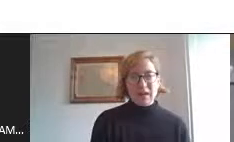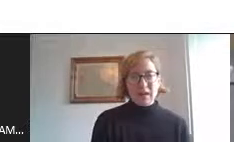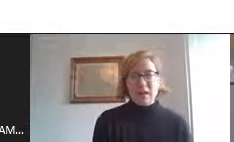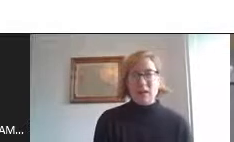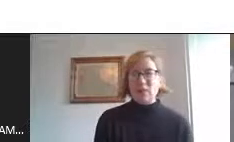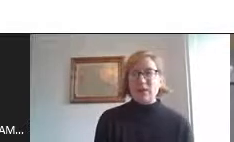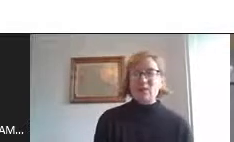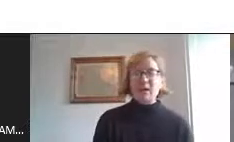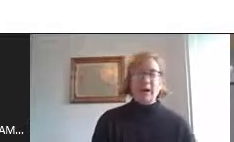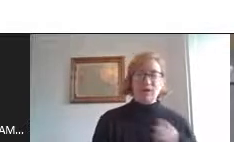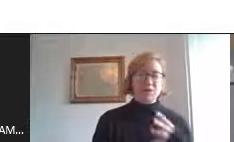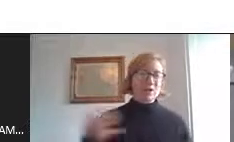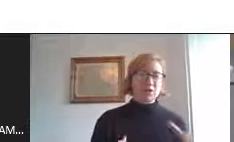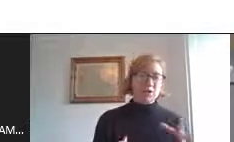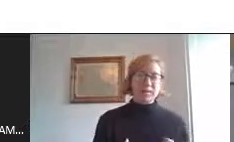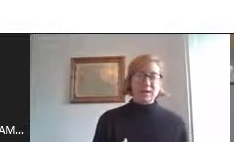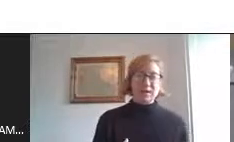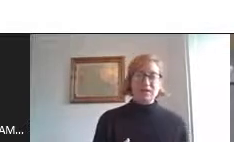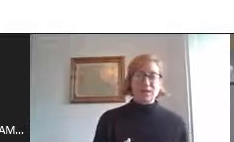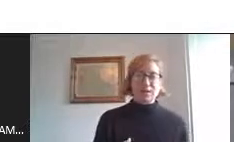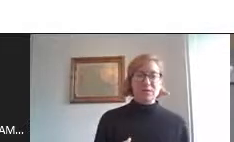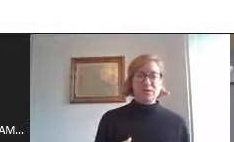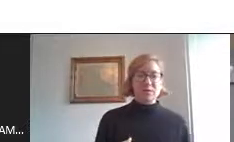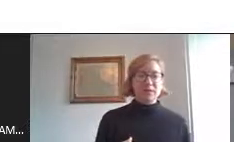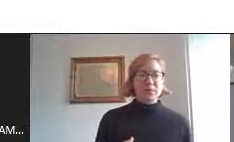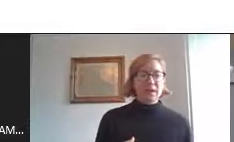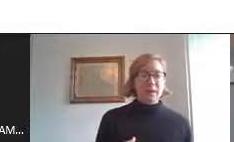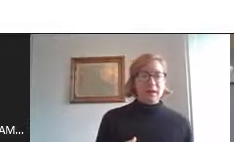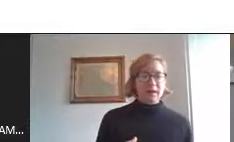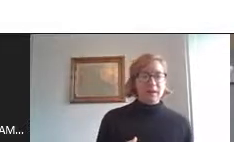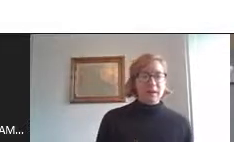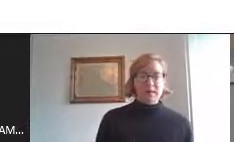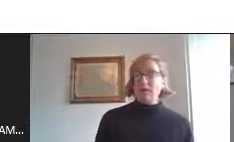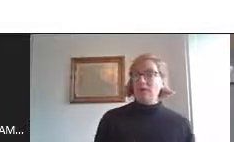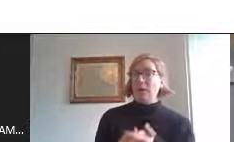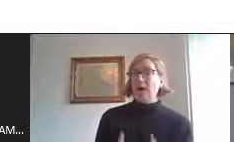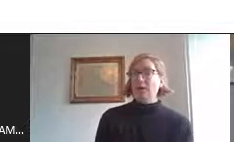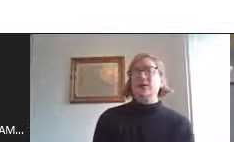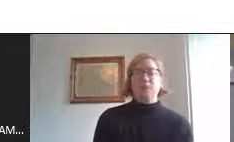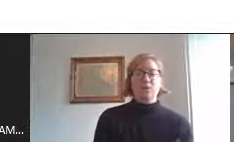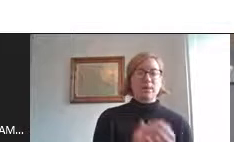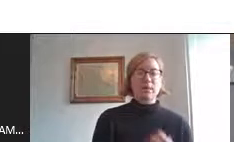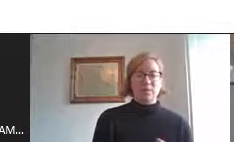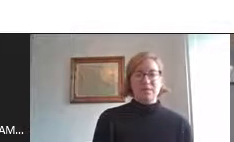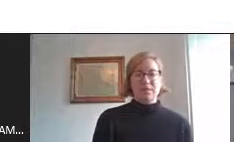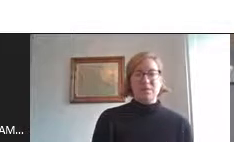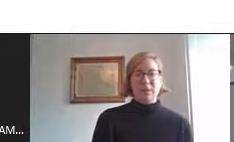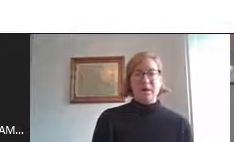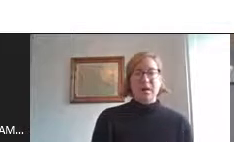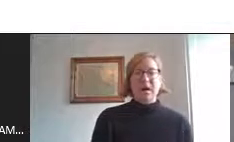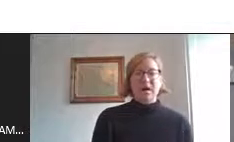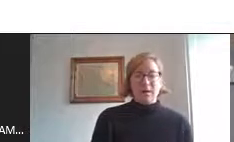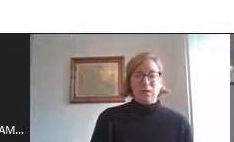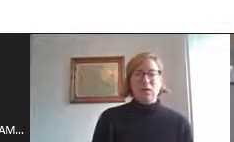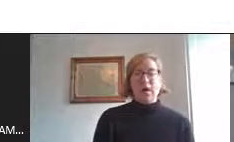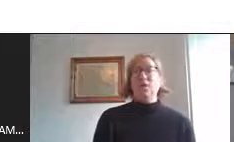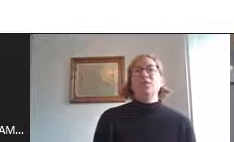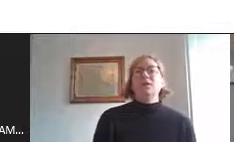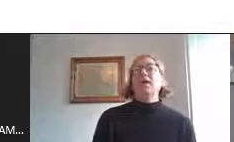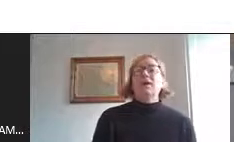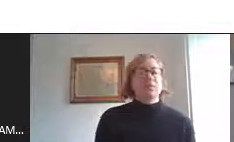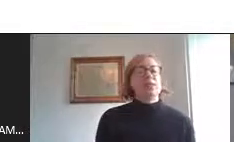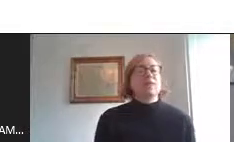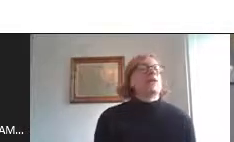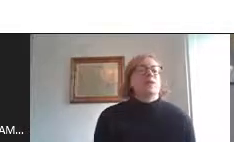to speak. Whenever I have a child who has selective mutism and I, do a home visit, or they come to see me,